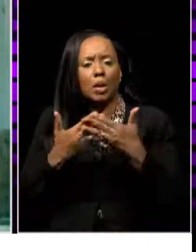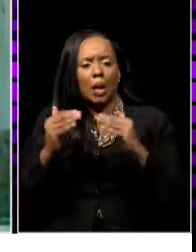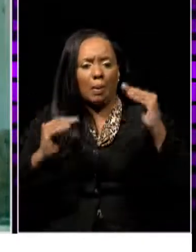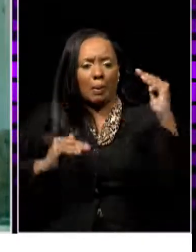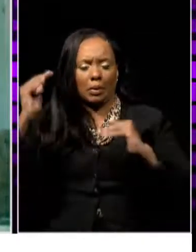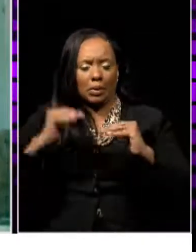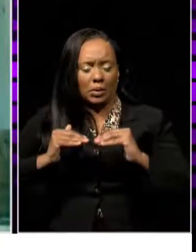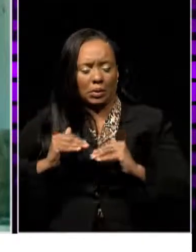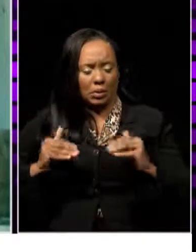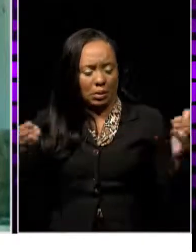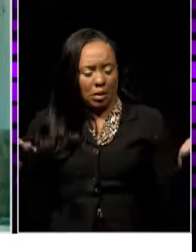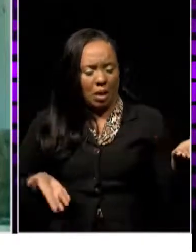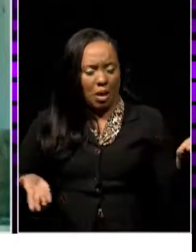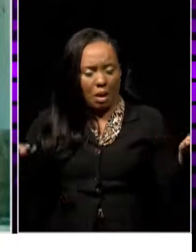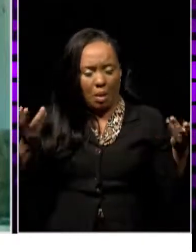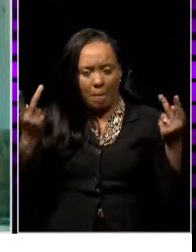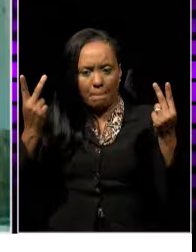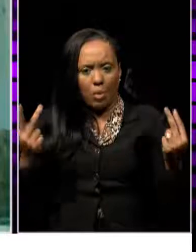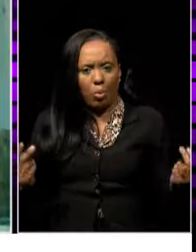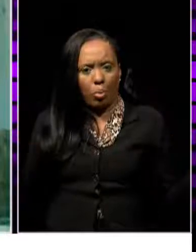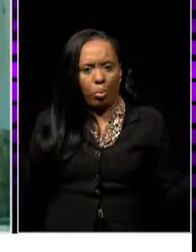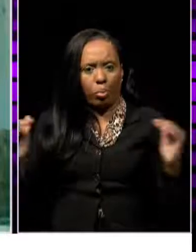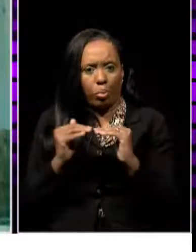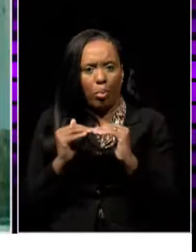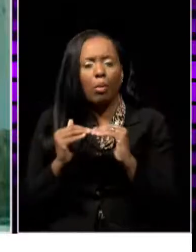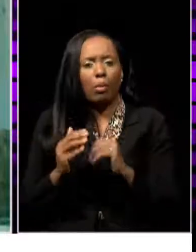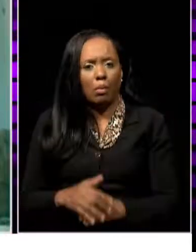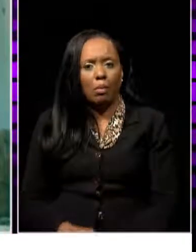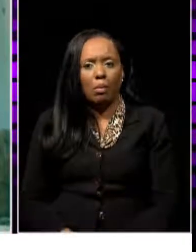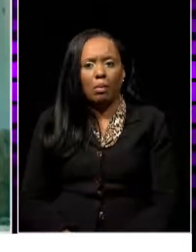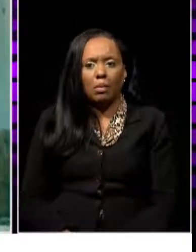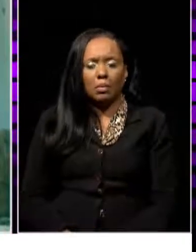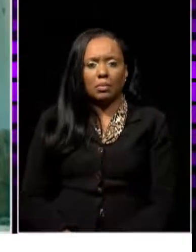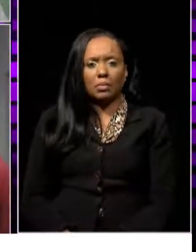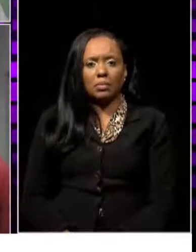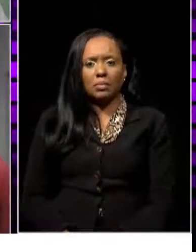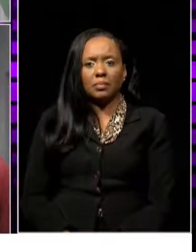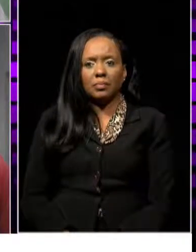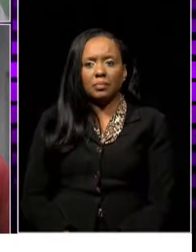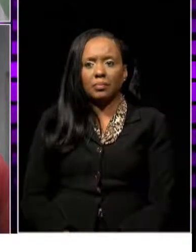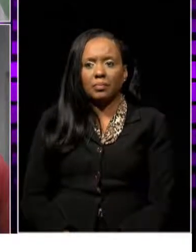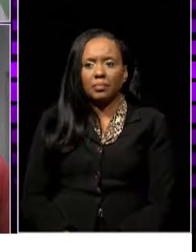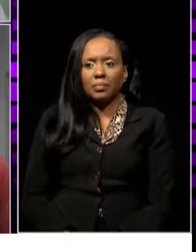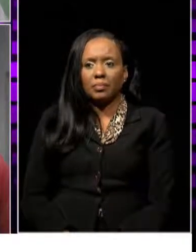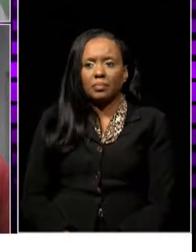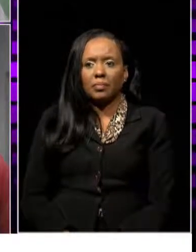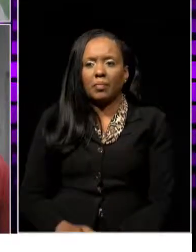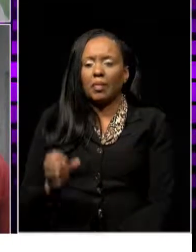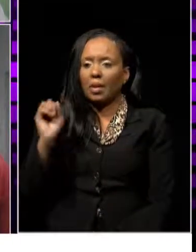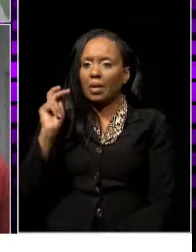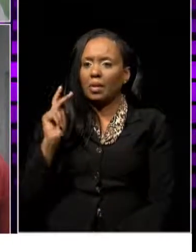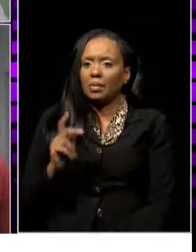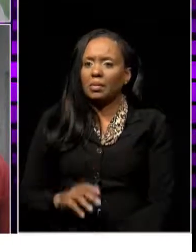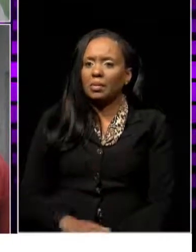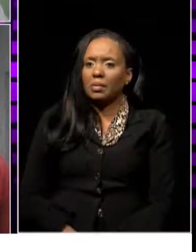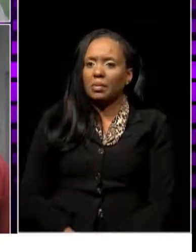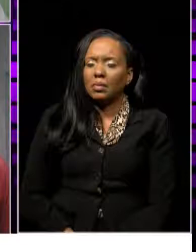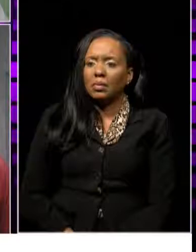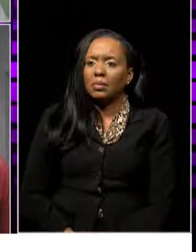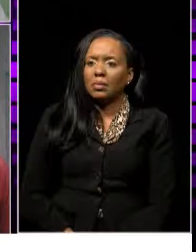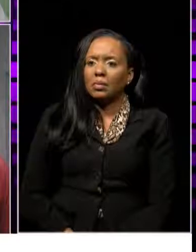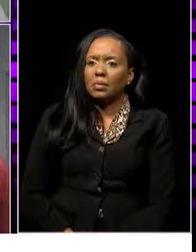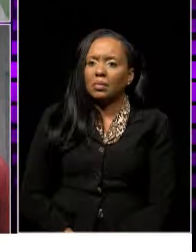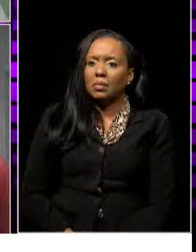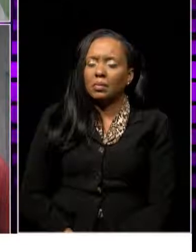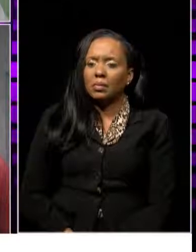complete advantage of both modalities. That's what I think. Yes, thank you. Definitely agree. But I have a question for the panel. What